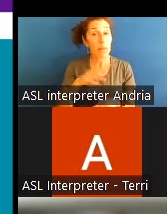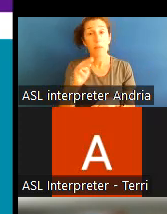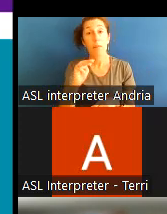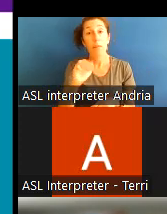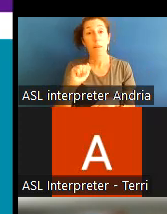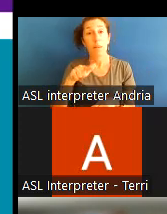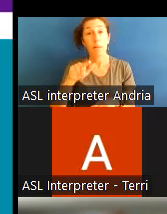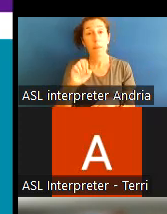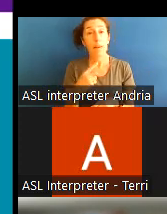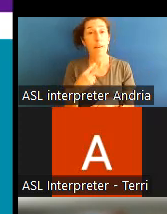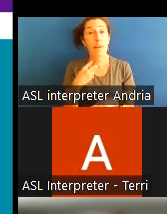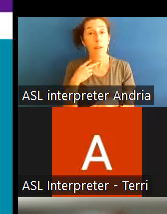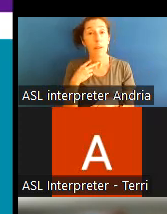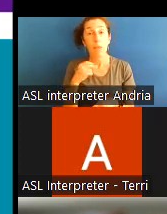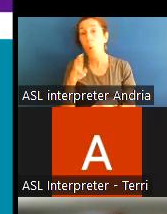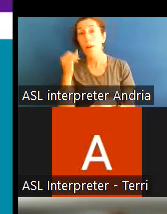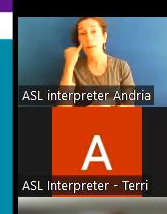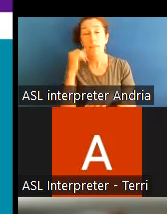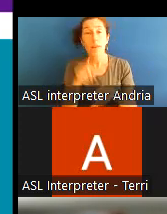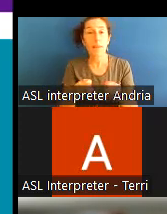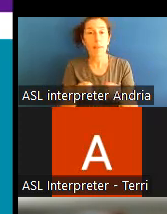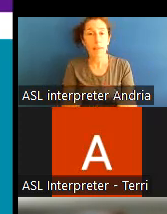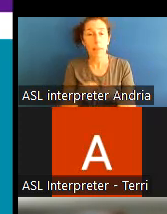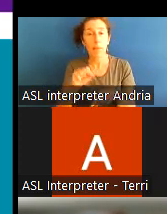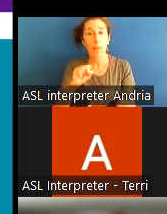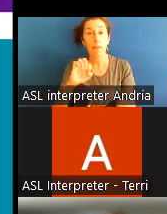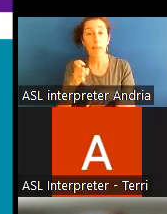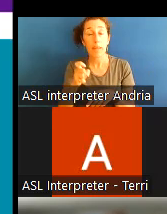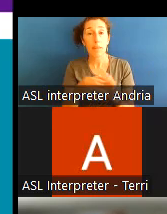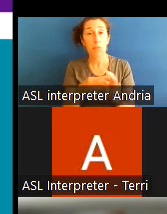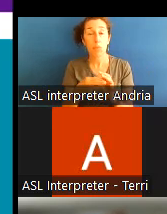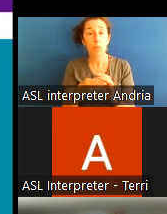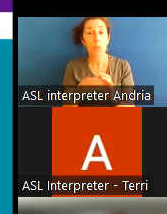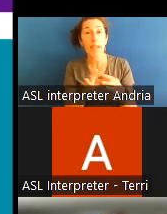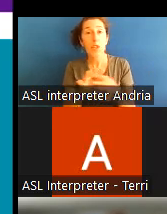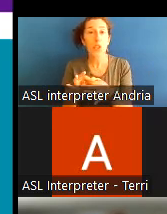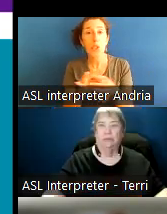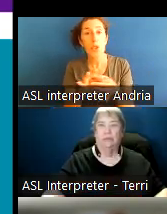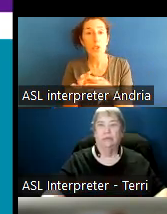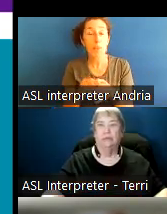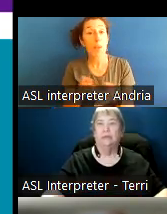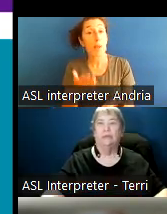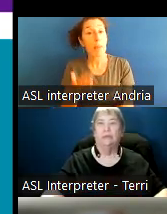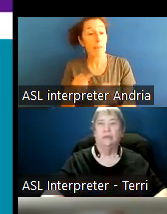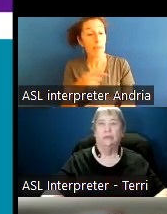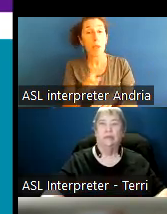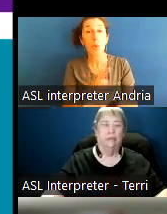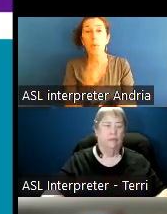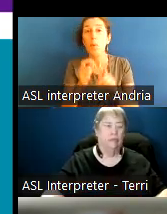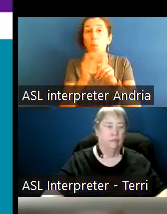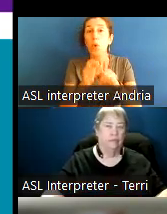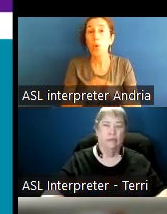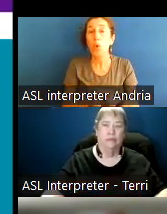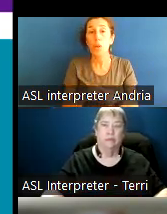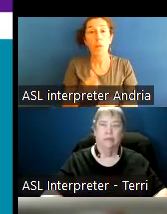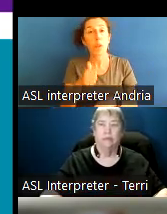same-sex relationship, you may hear terms you are not familiar with. You may want to familiarize yourself